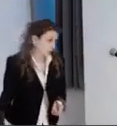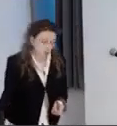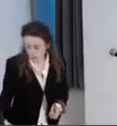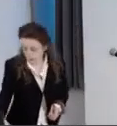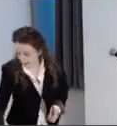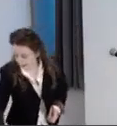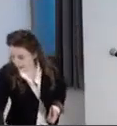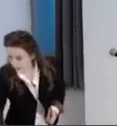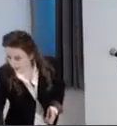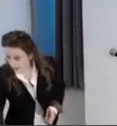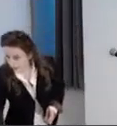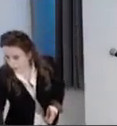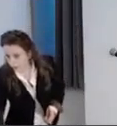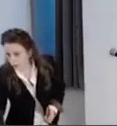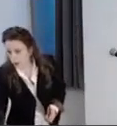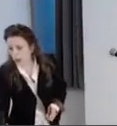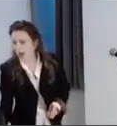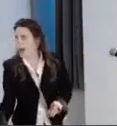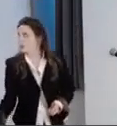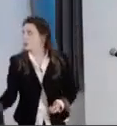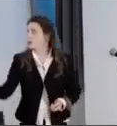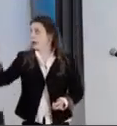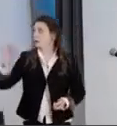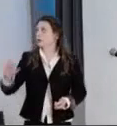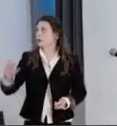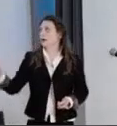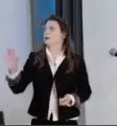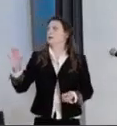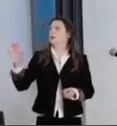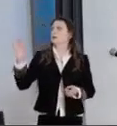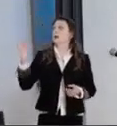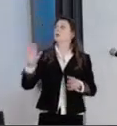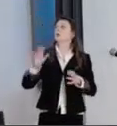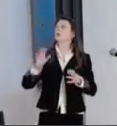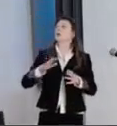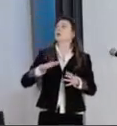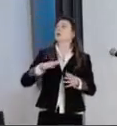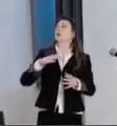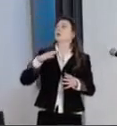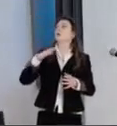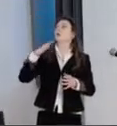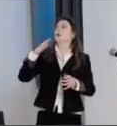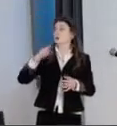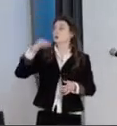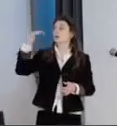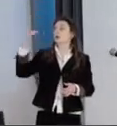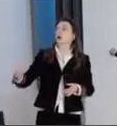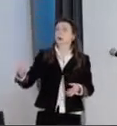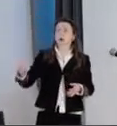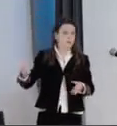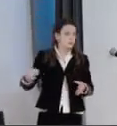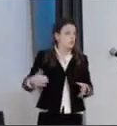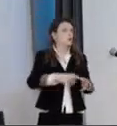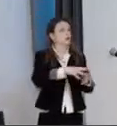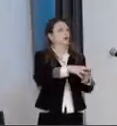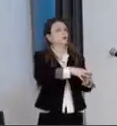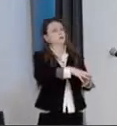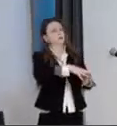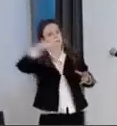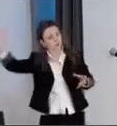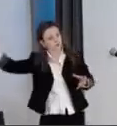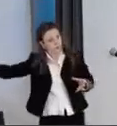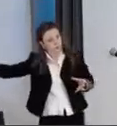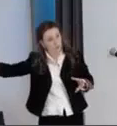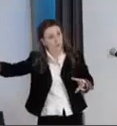does it stand up to scrutiny? So having characterized Zangul's extreme anti-cognitivist position and